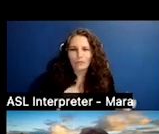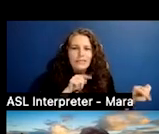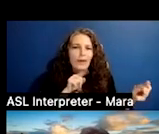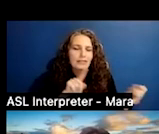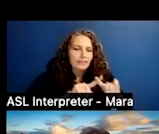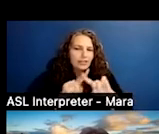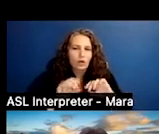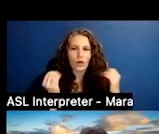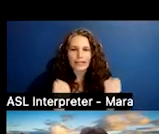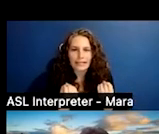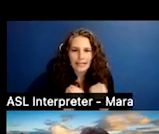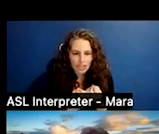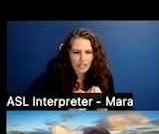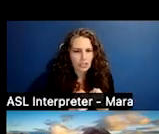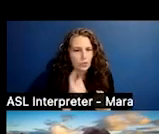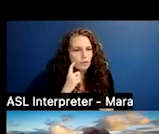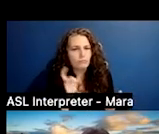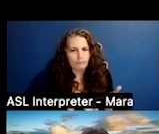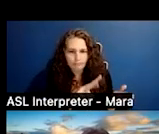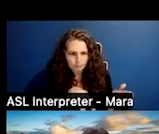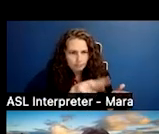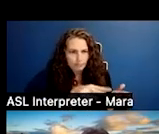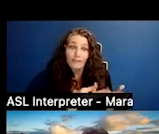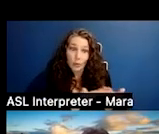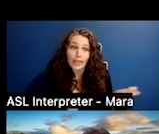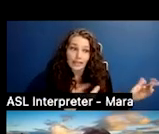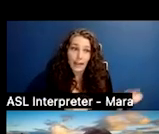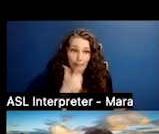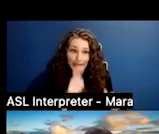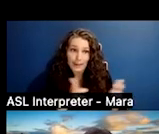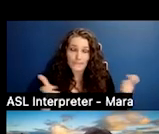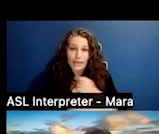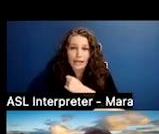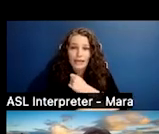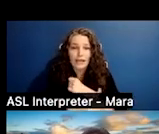As you might imagine, there were a few things going on. This is a large county, 3,200 square